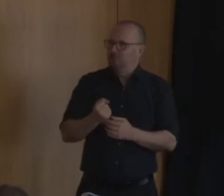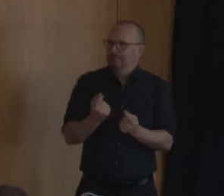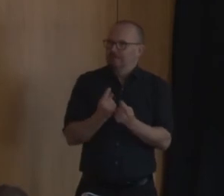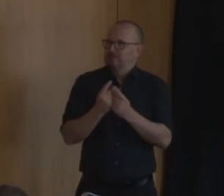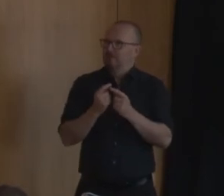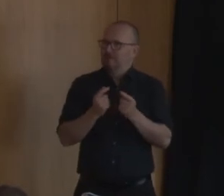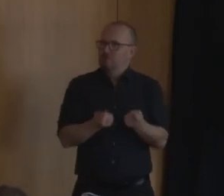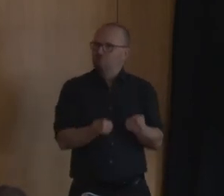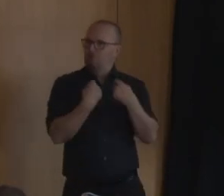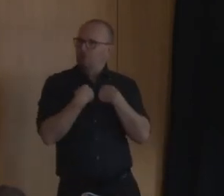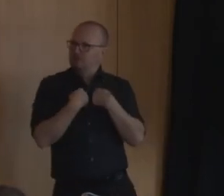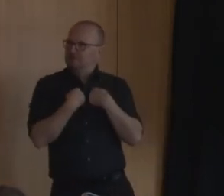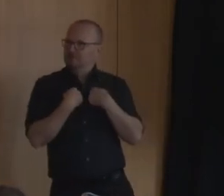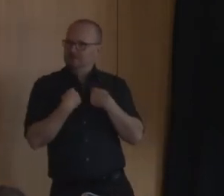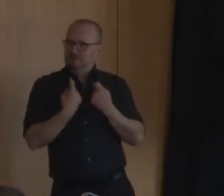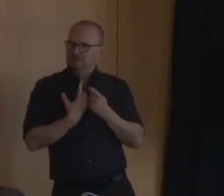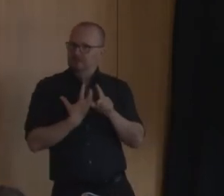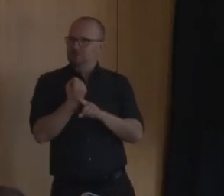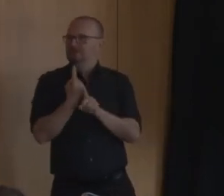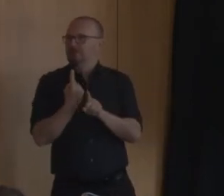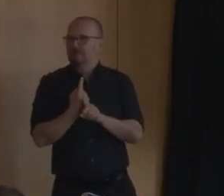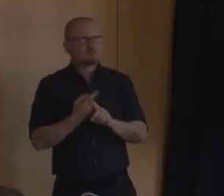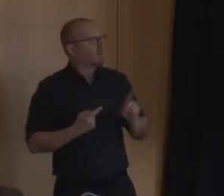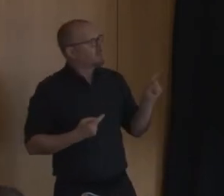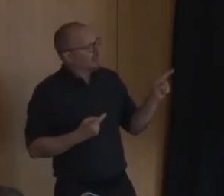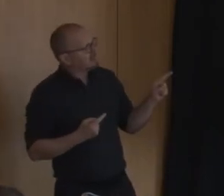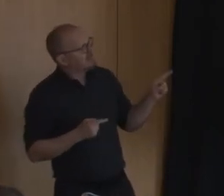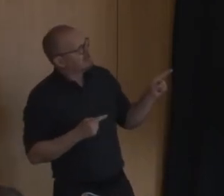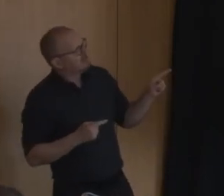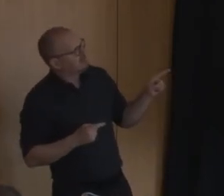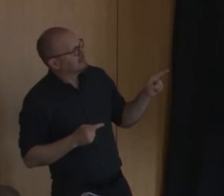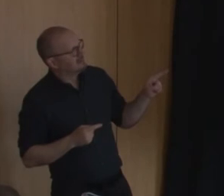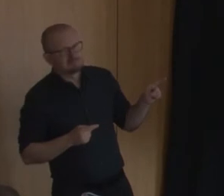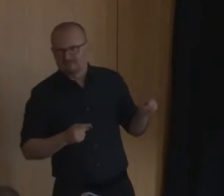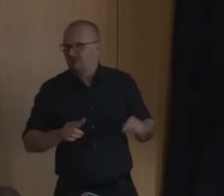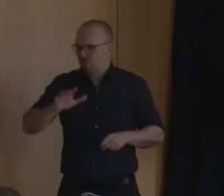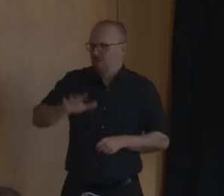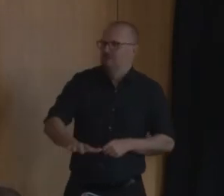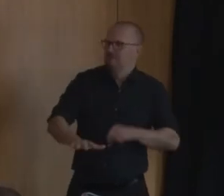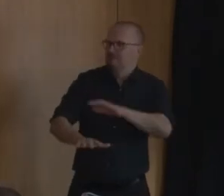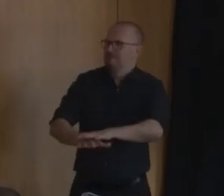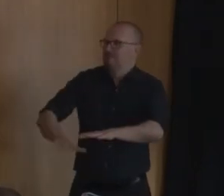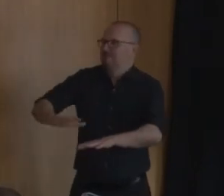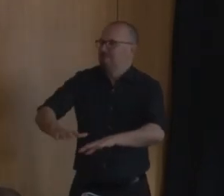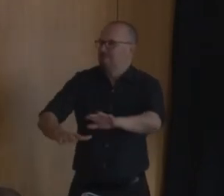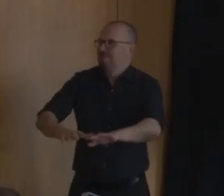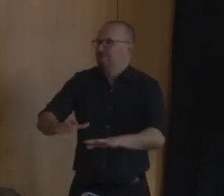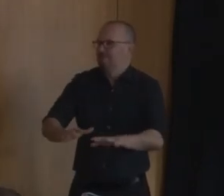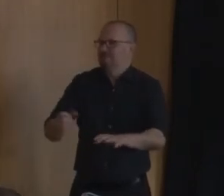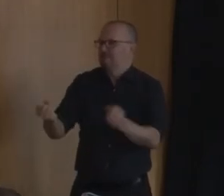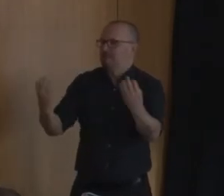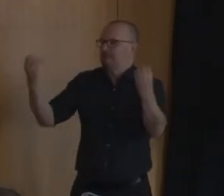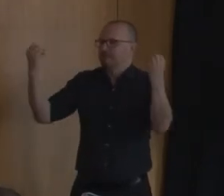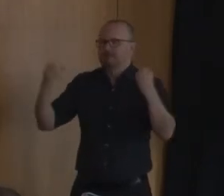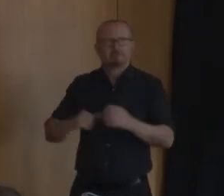enough. And here's testing of the Māori activator a month or two before opening. It's another example of